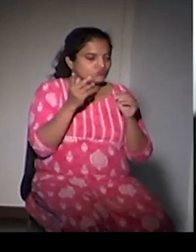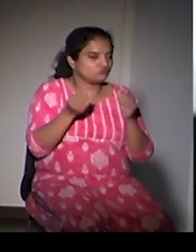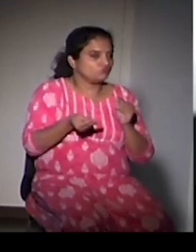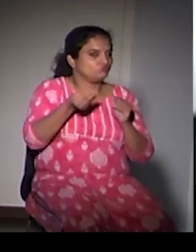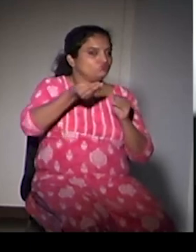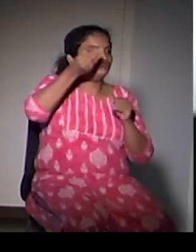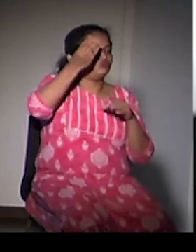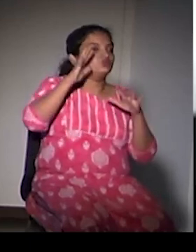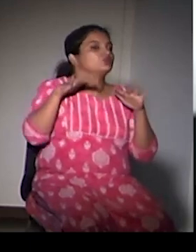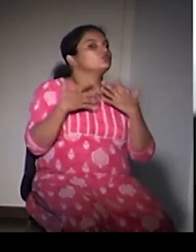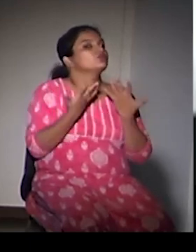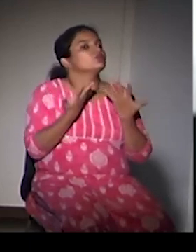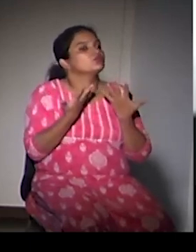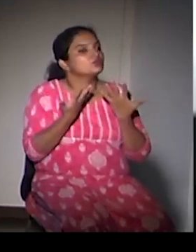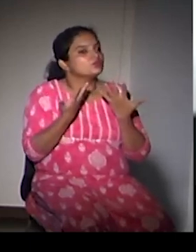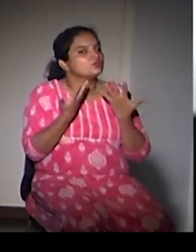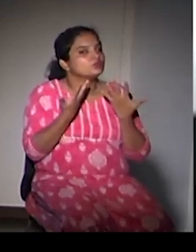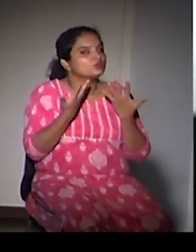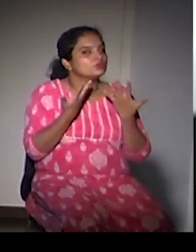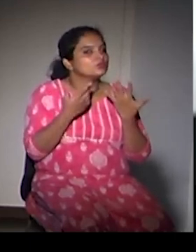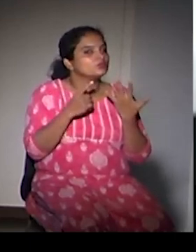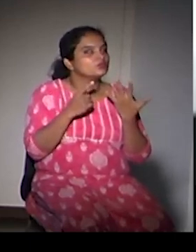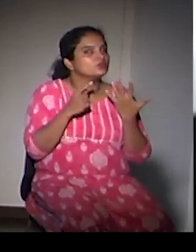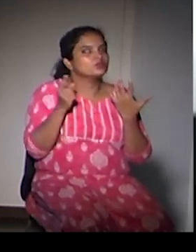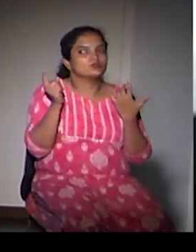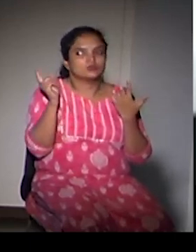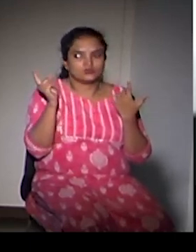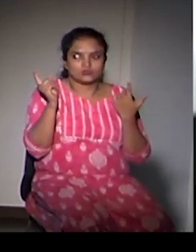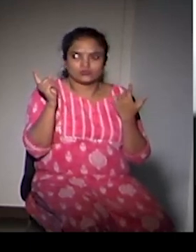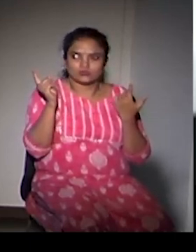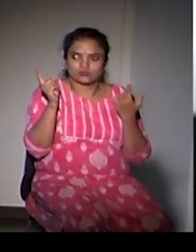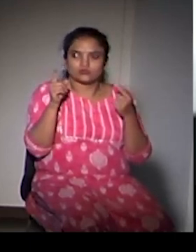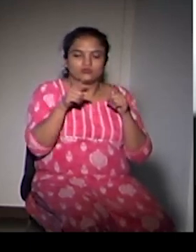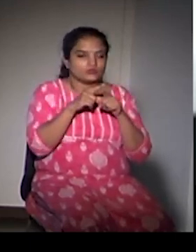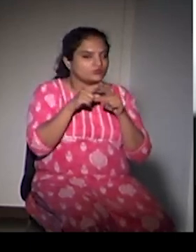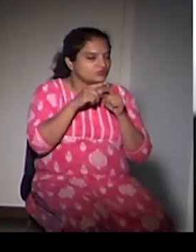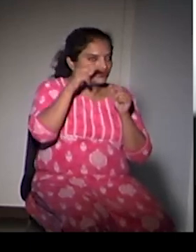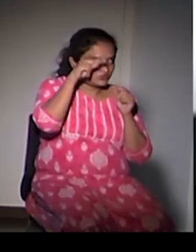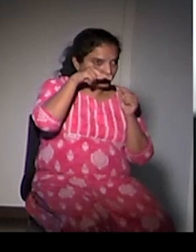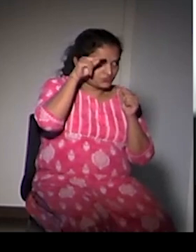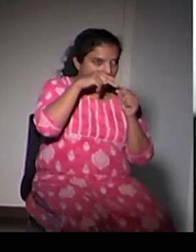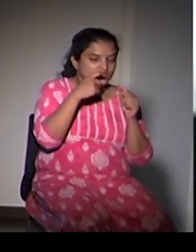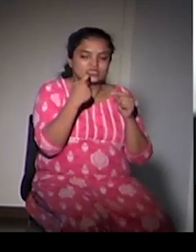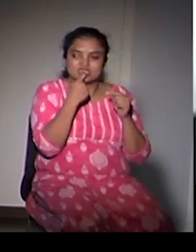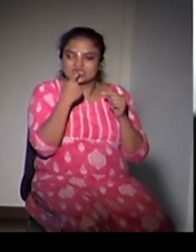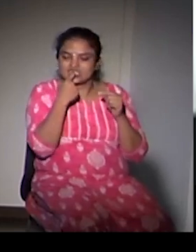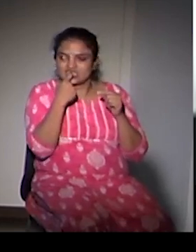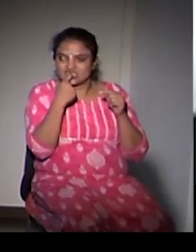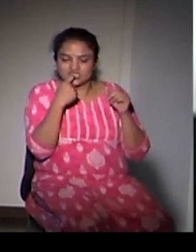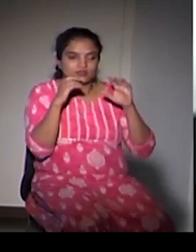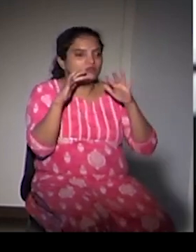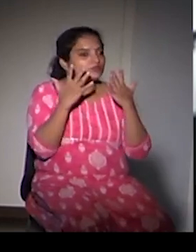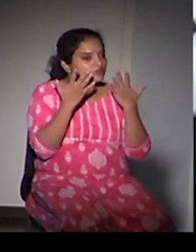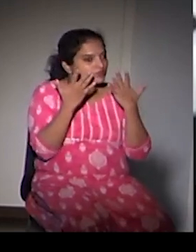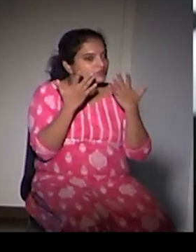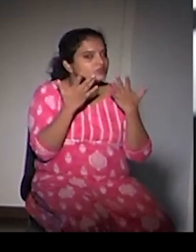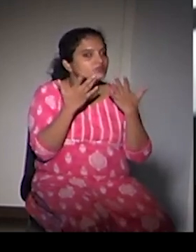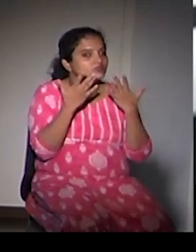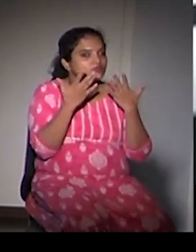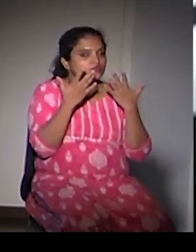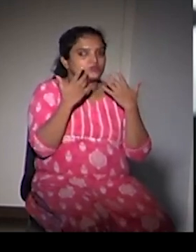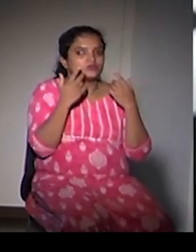and tear. But the way these are painted with the white ground and the, I mean, obviously the